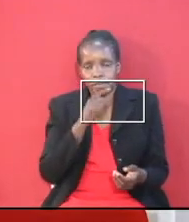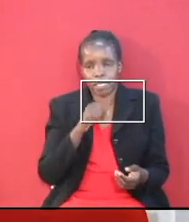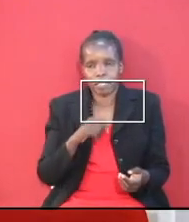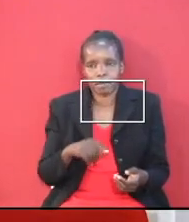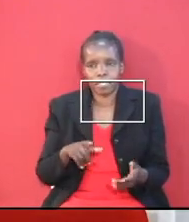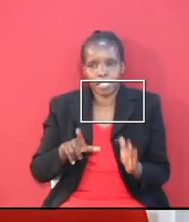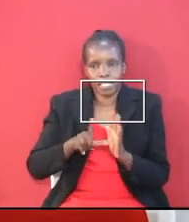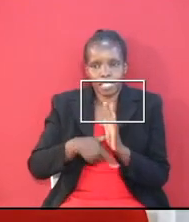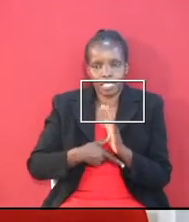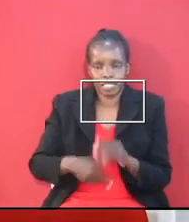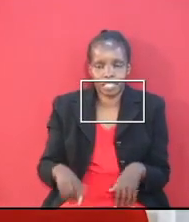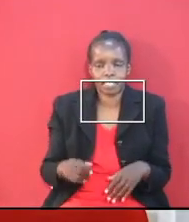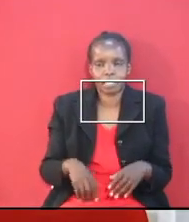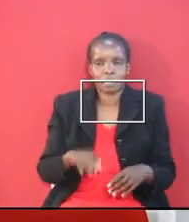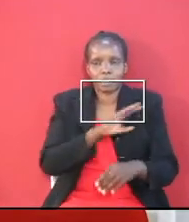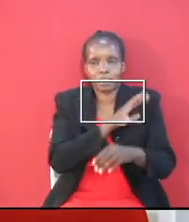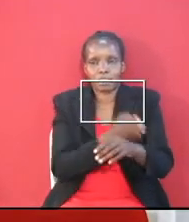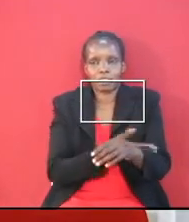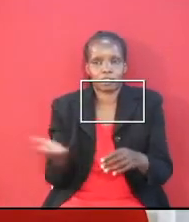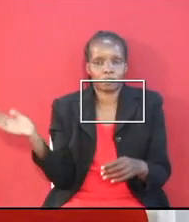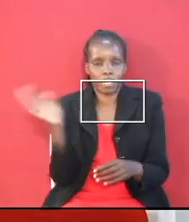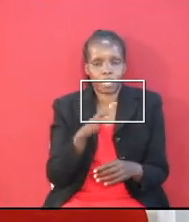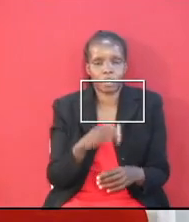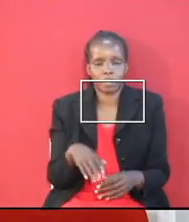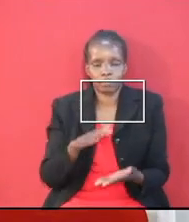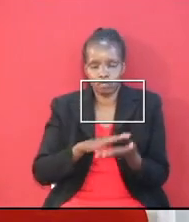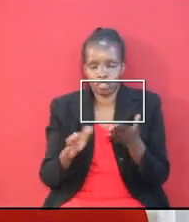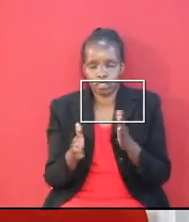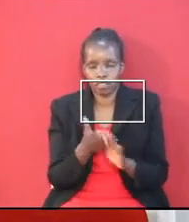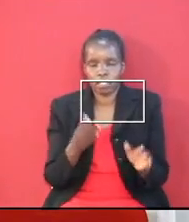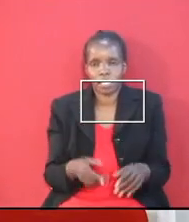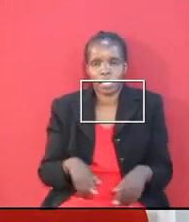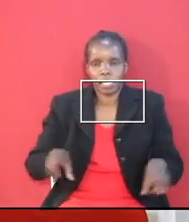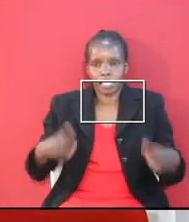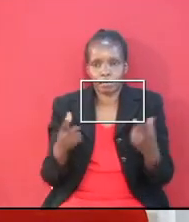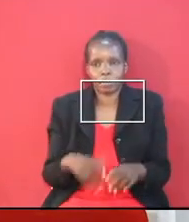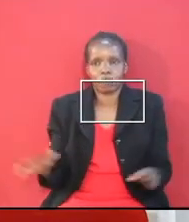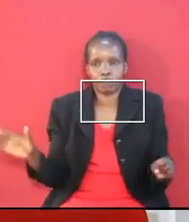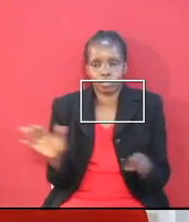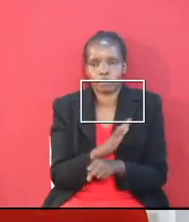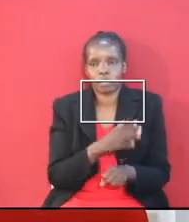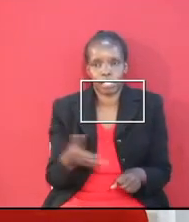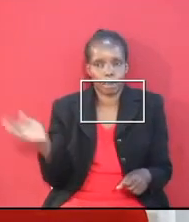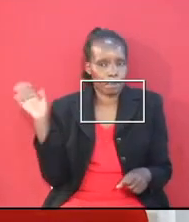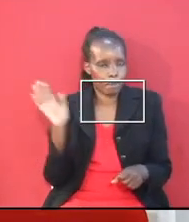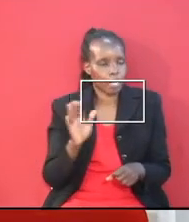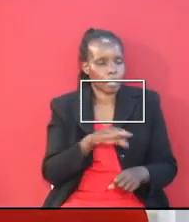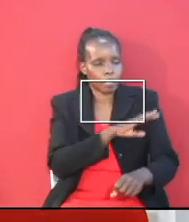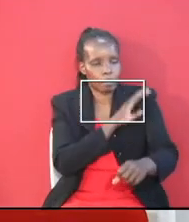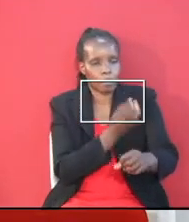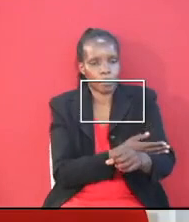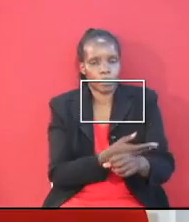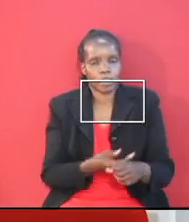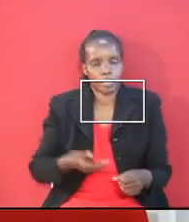his strength came back. He said, God, just forgive me on this. Let me fulfill my mandate. He was given back his power. His